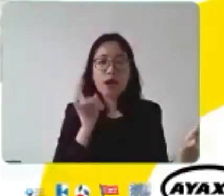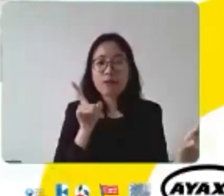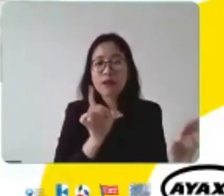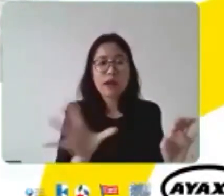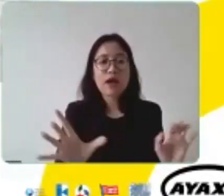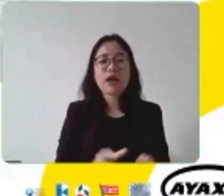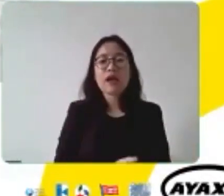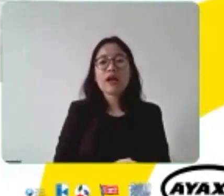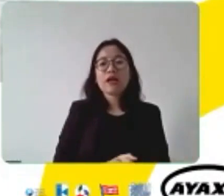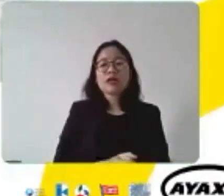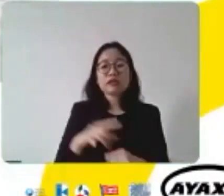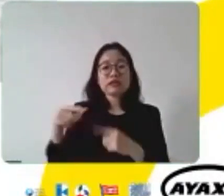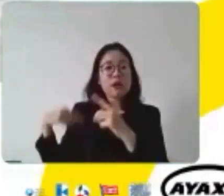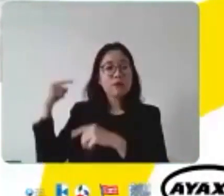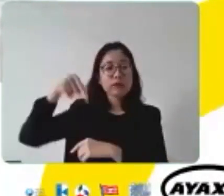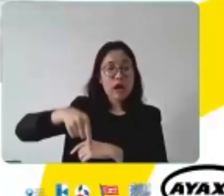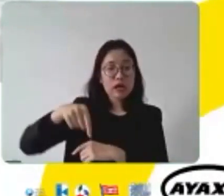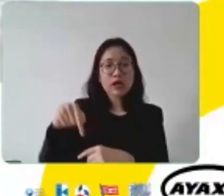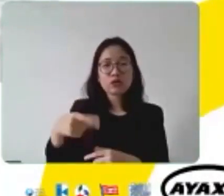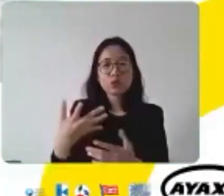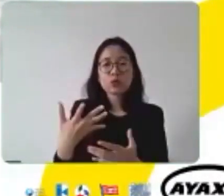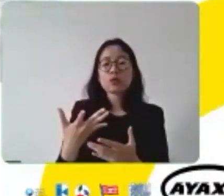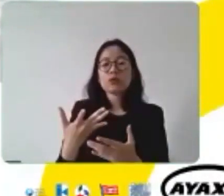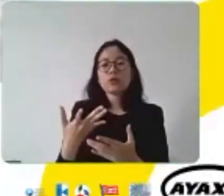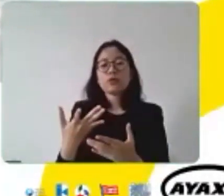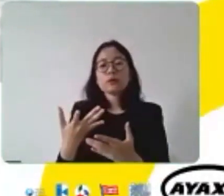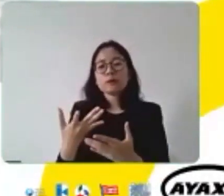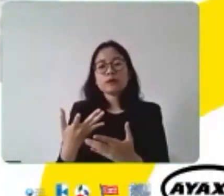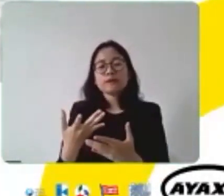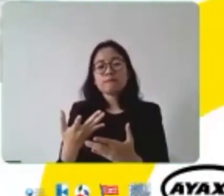risks are different in different countries.